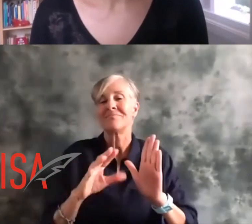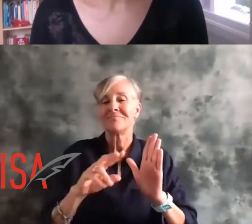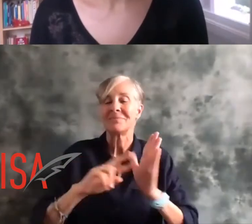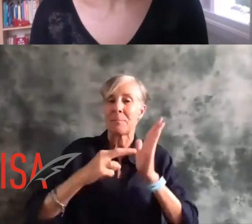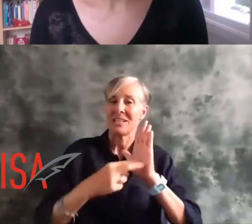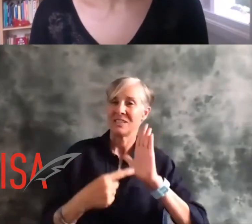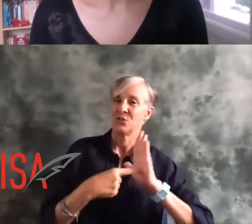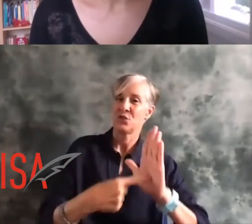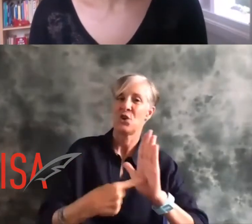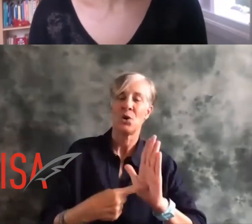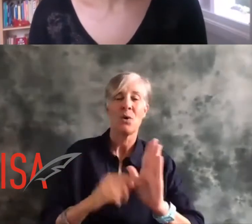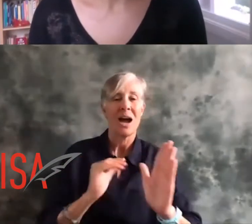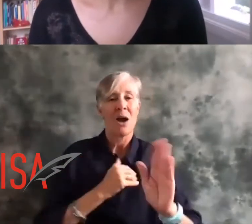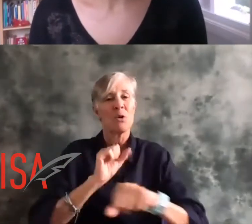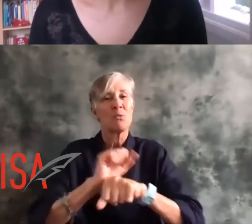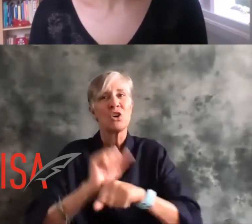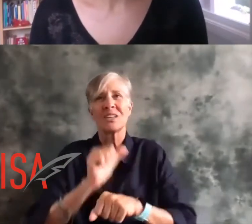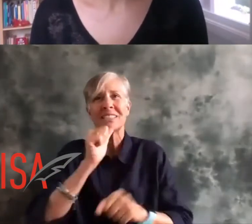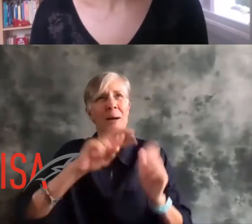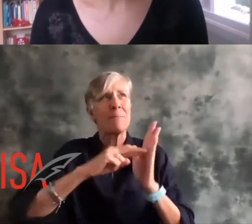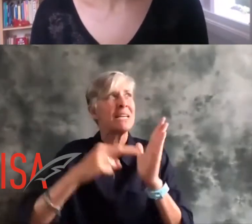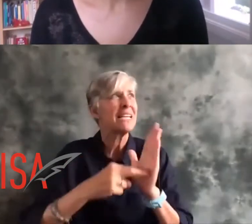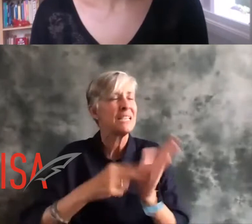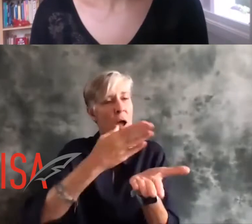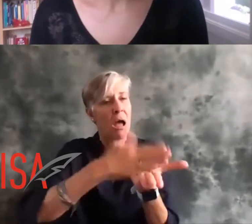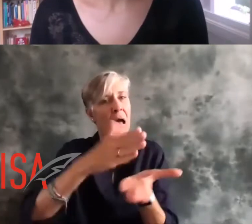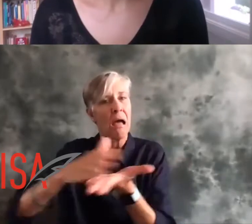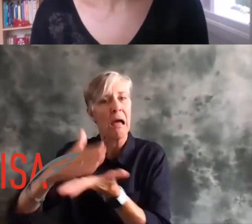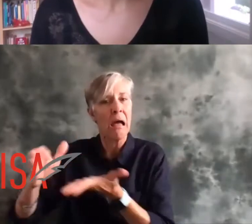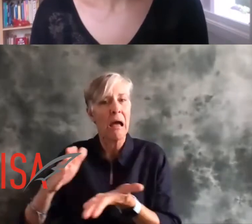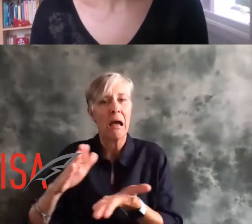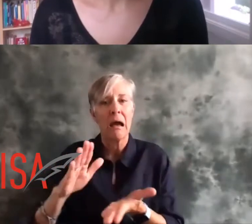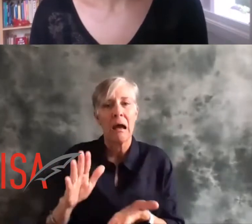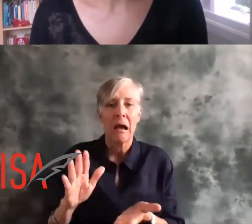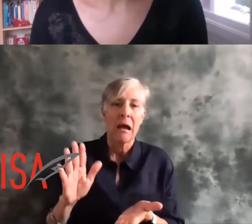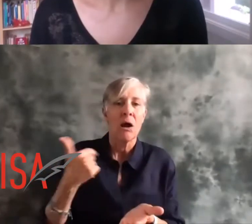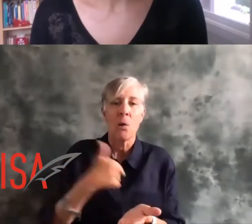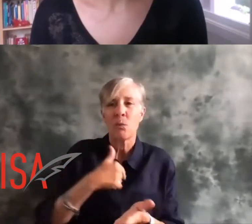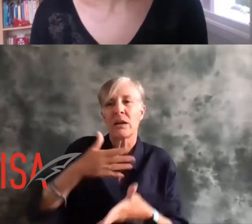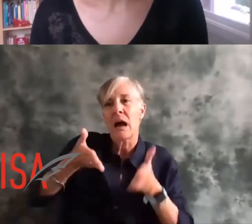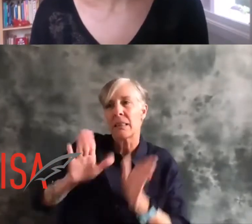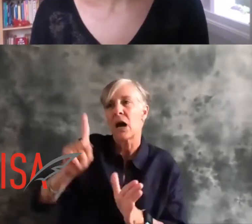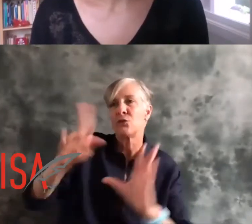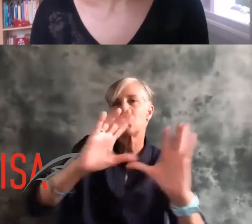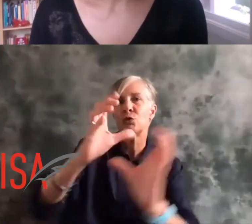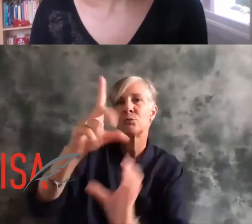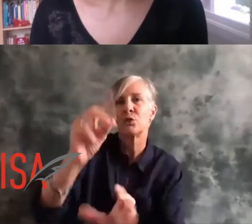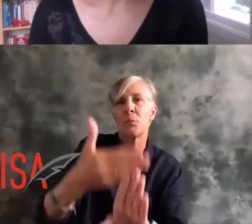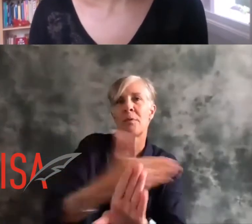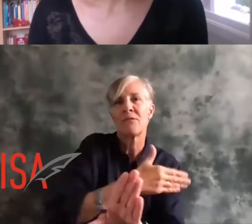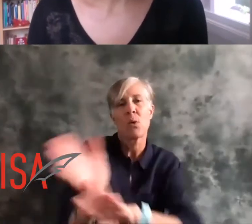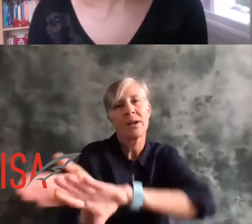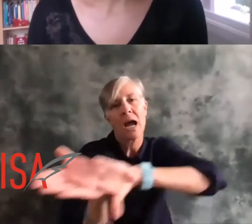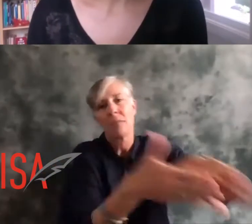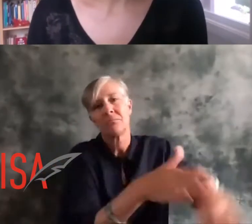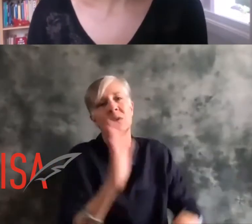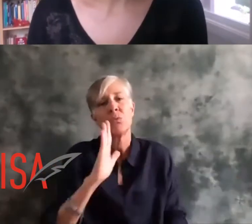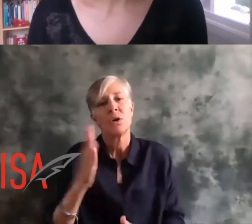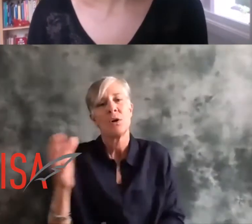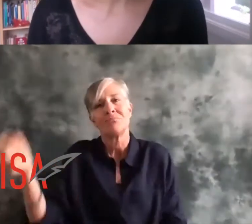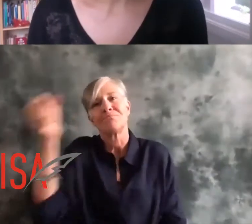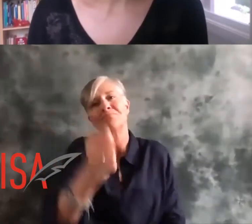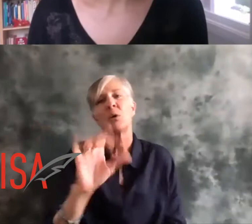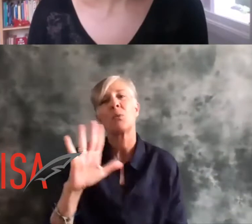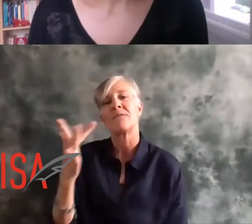do. It's not meant to be exclusionary of, okay, well, we allowed all these groups to do this. Now we're going to just bring in and